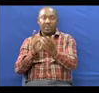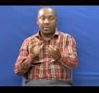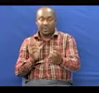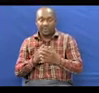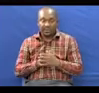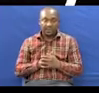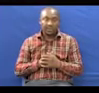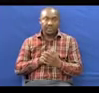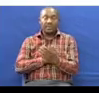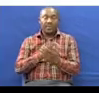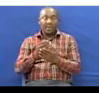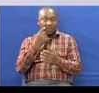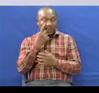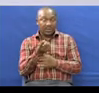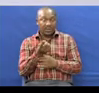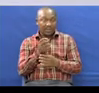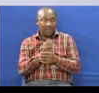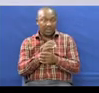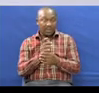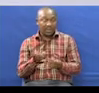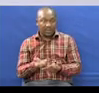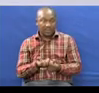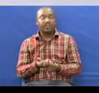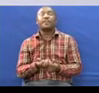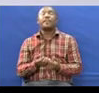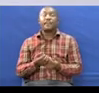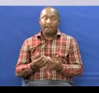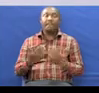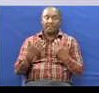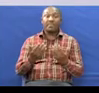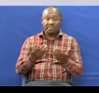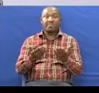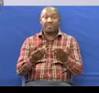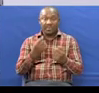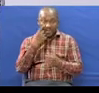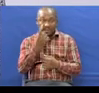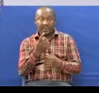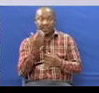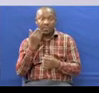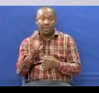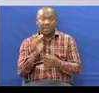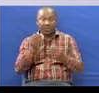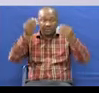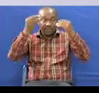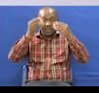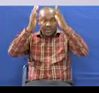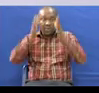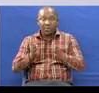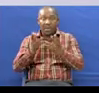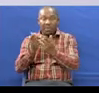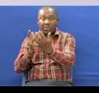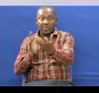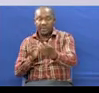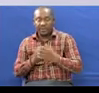of human populations. After seeing the characteristics of human populations, now let's see the importance